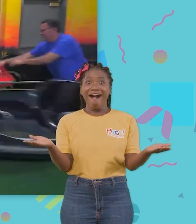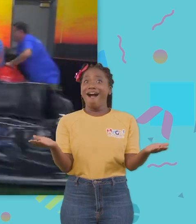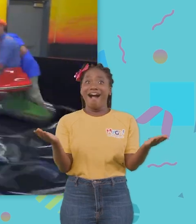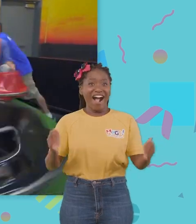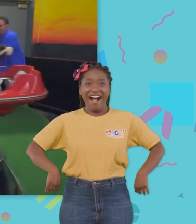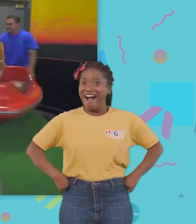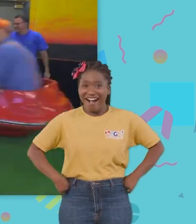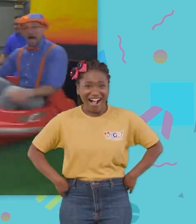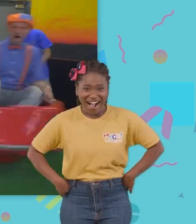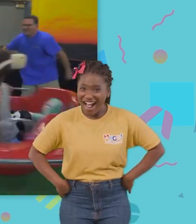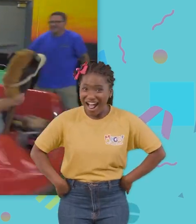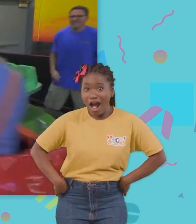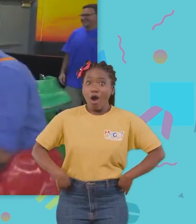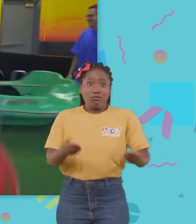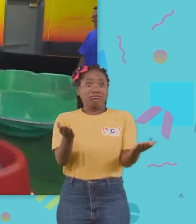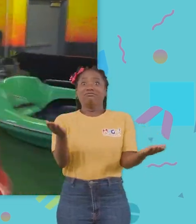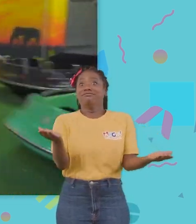Whoa.